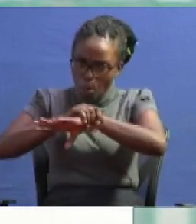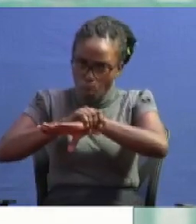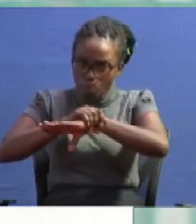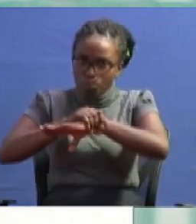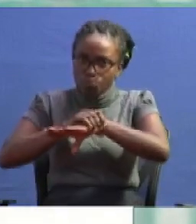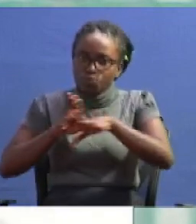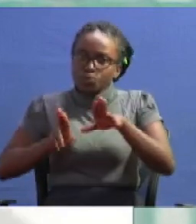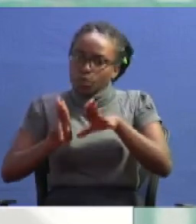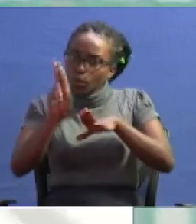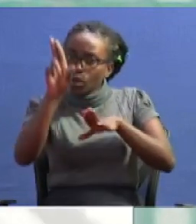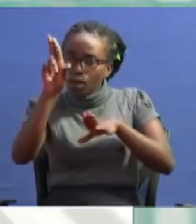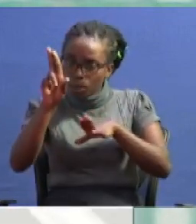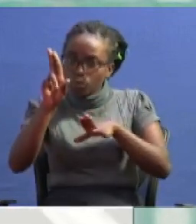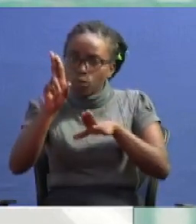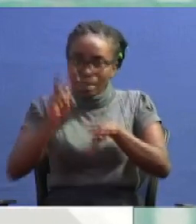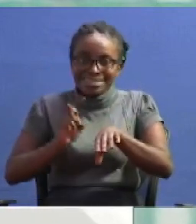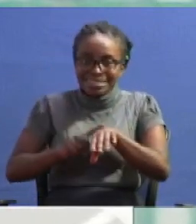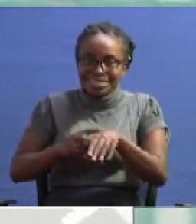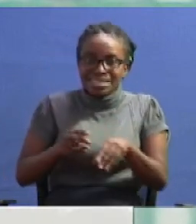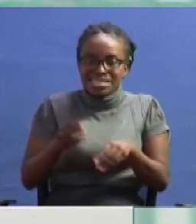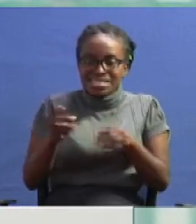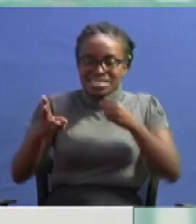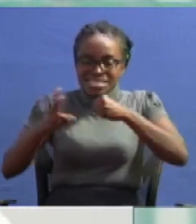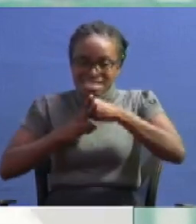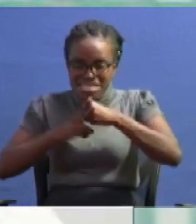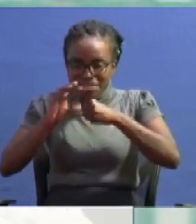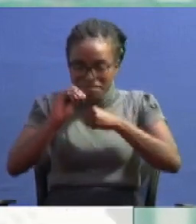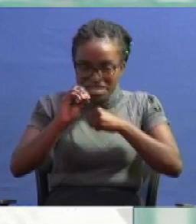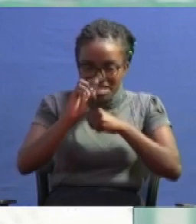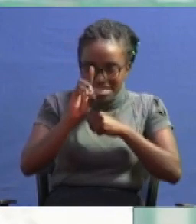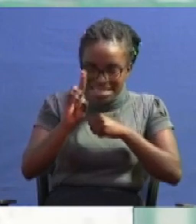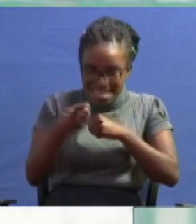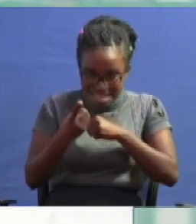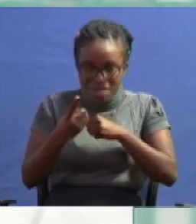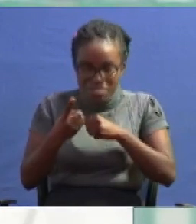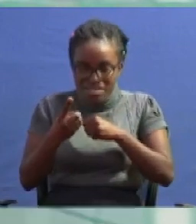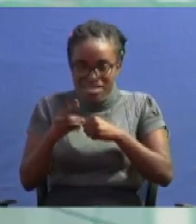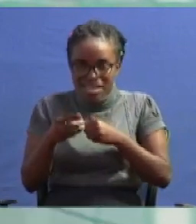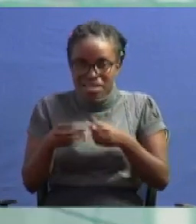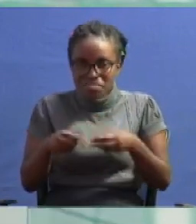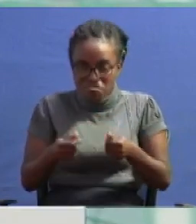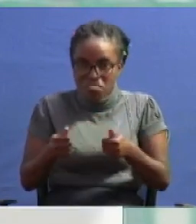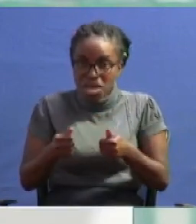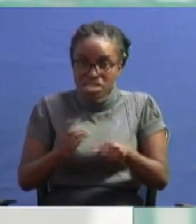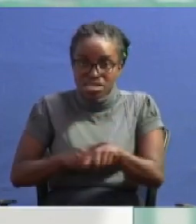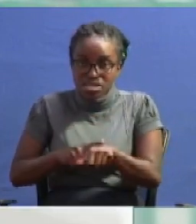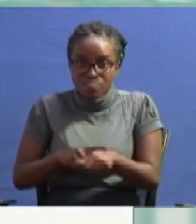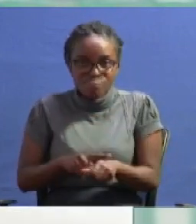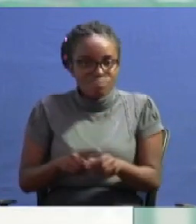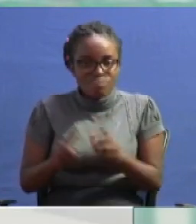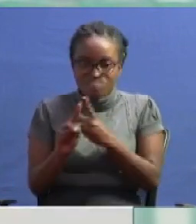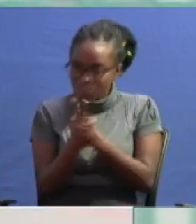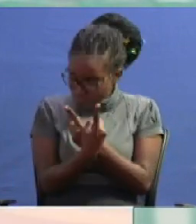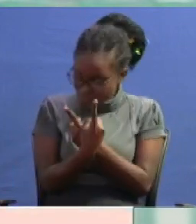upwards of 70,000 in terms of bursaries, while in the mountain we have as low as 2,000. So when there's that difference,